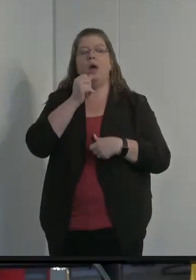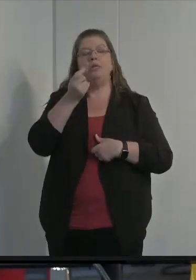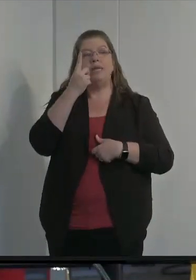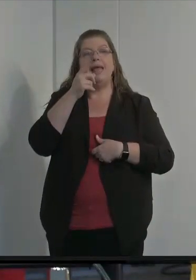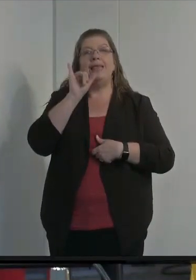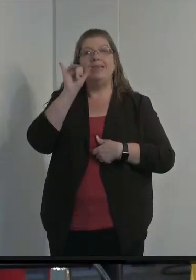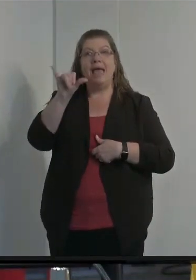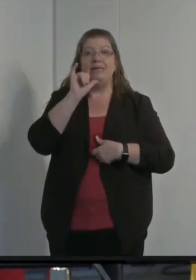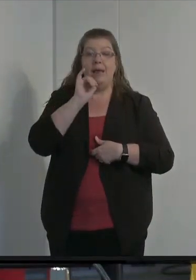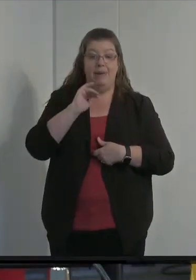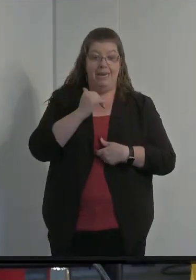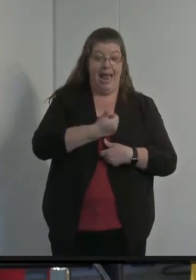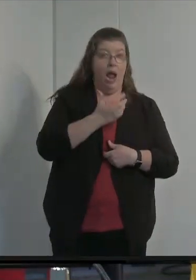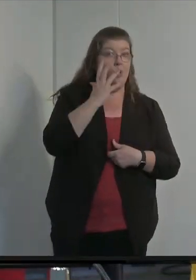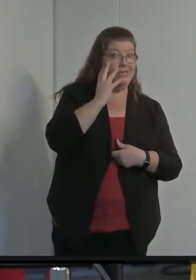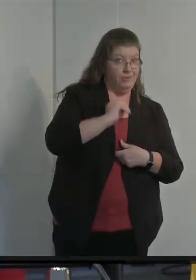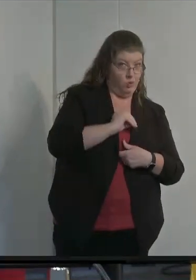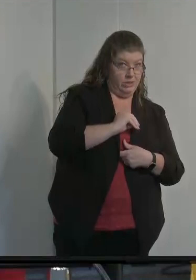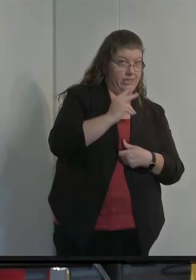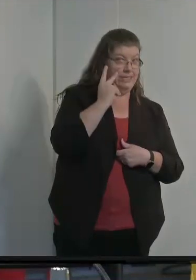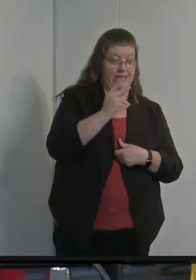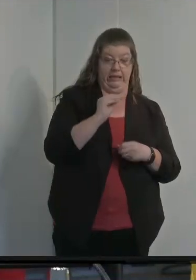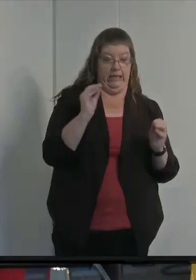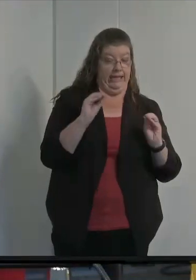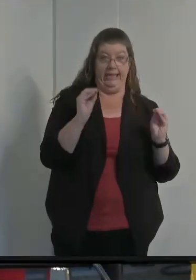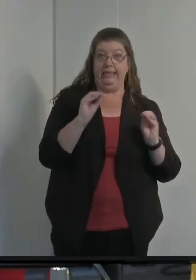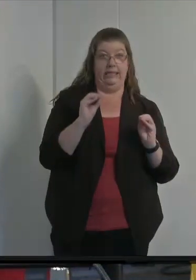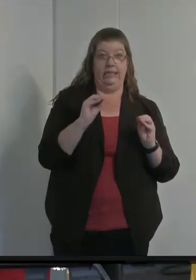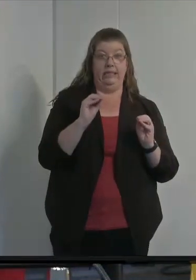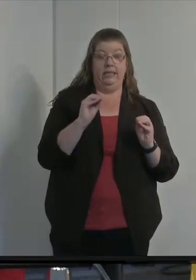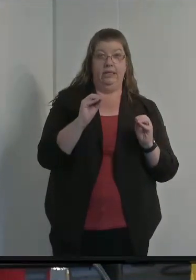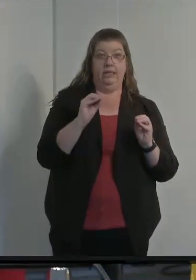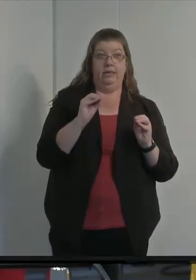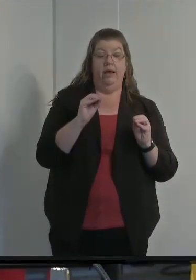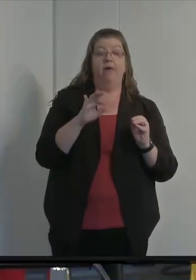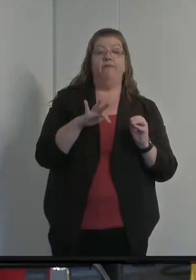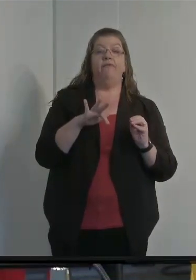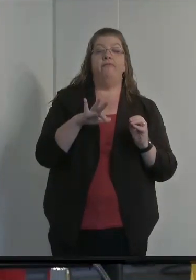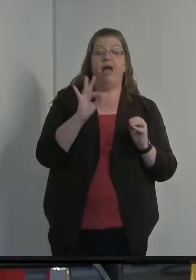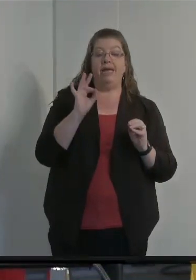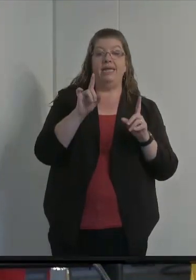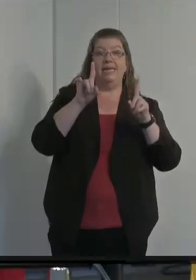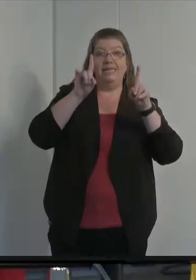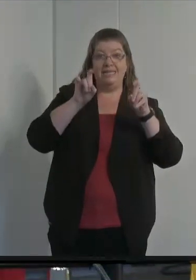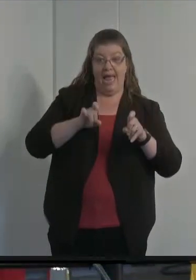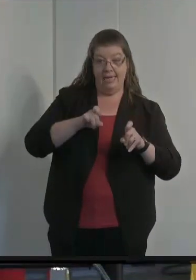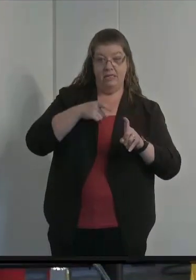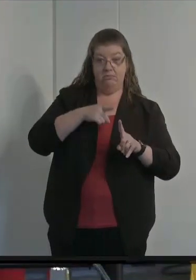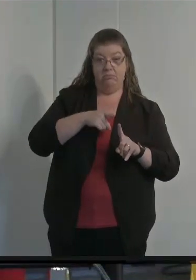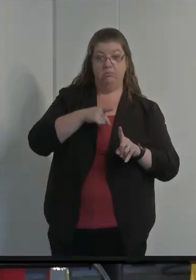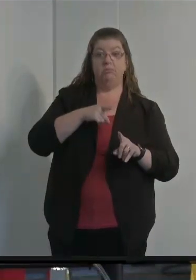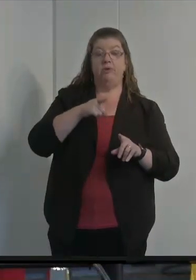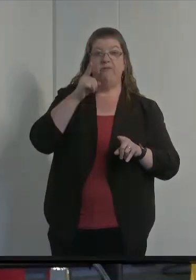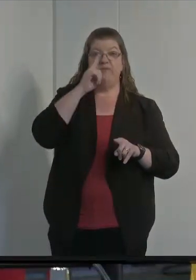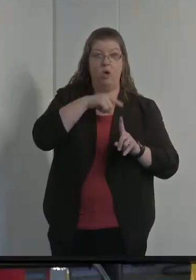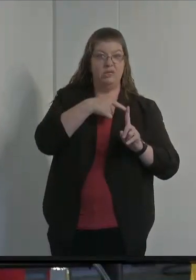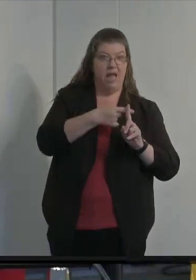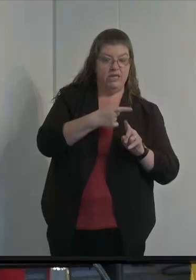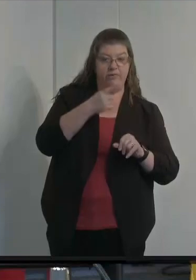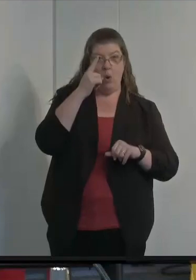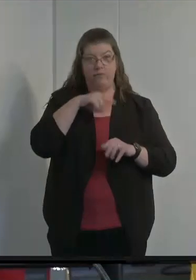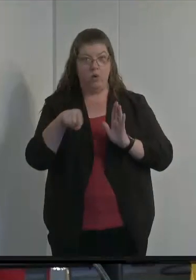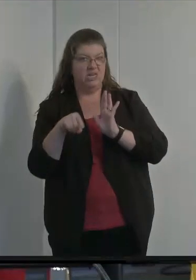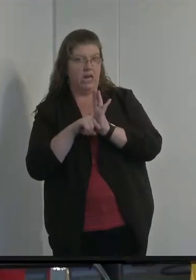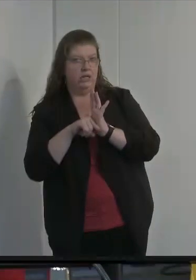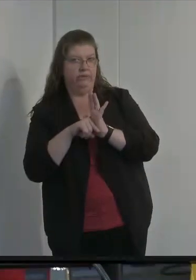not been our experience of seeing any of finding that tests are actually false positive or